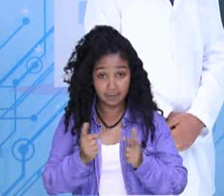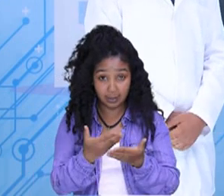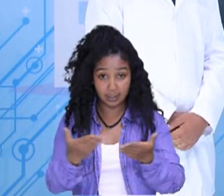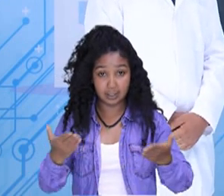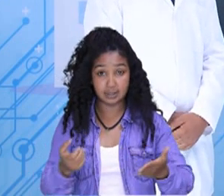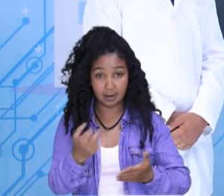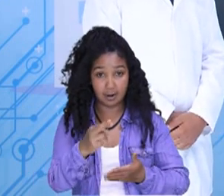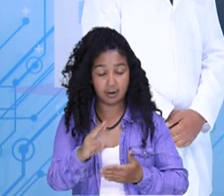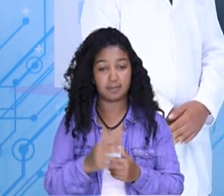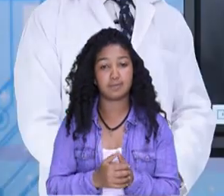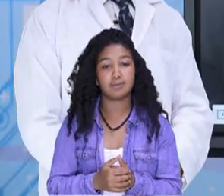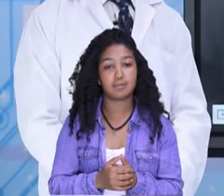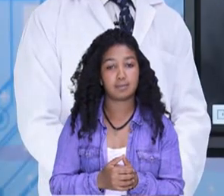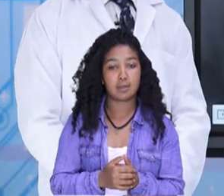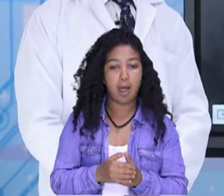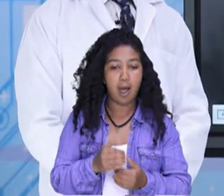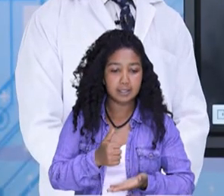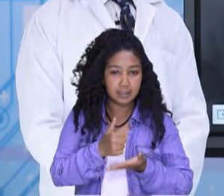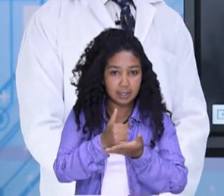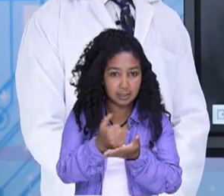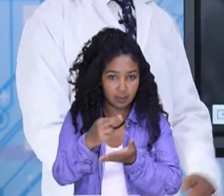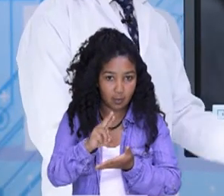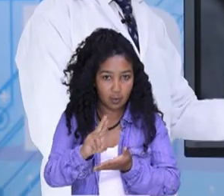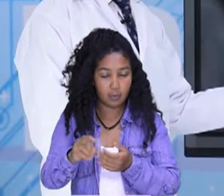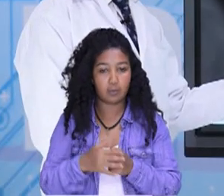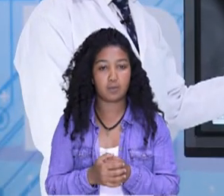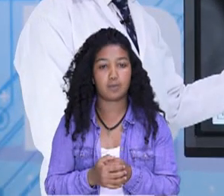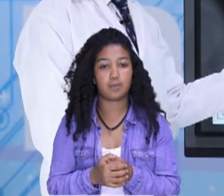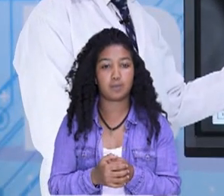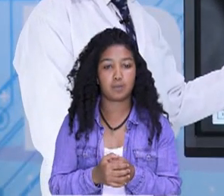things are assisted, or